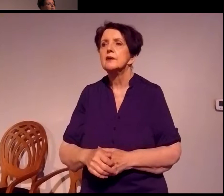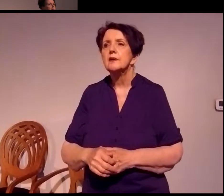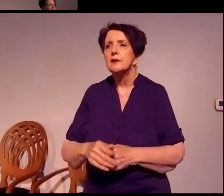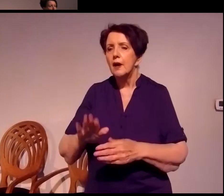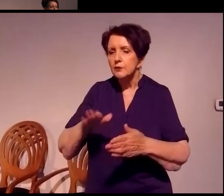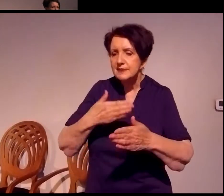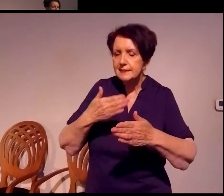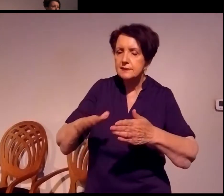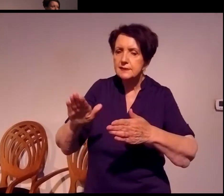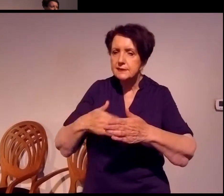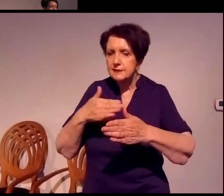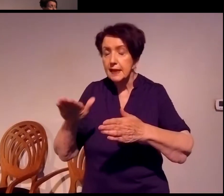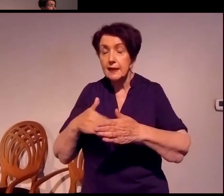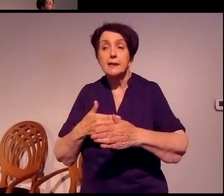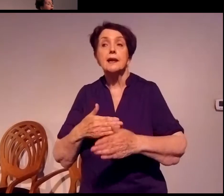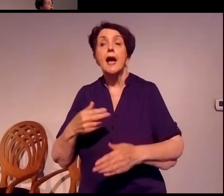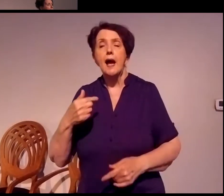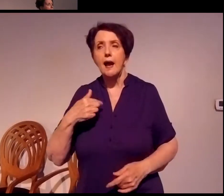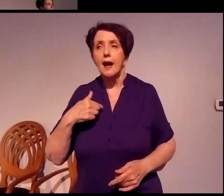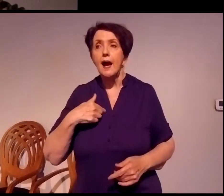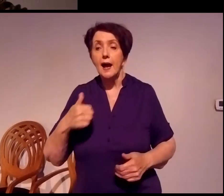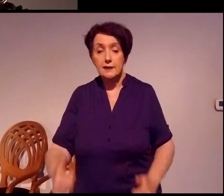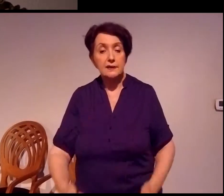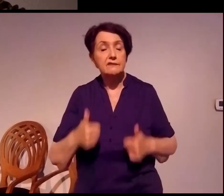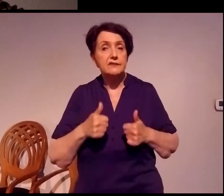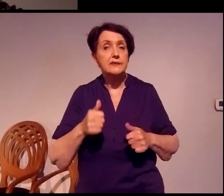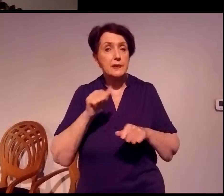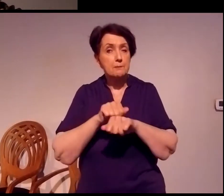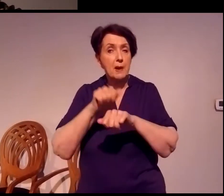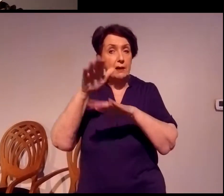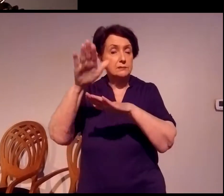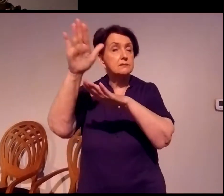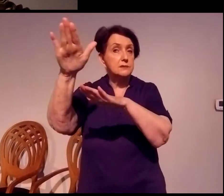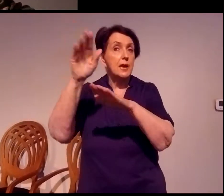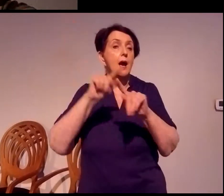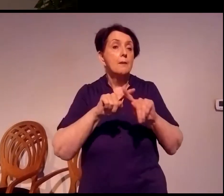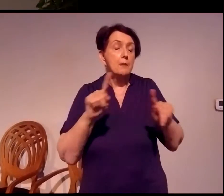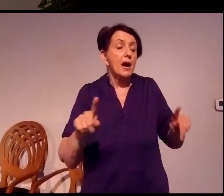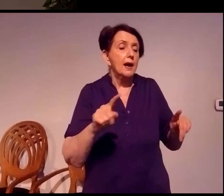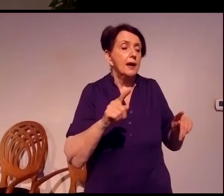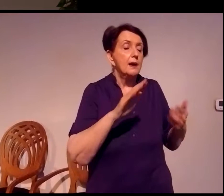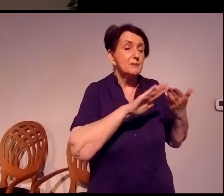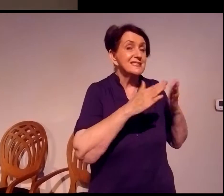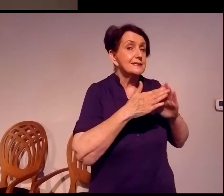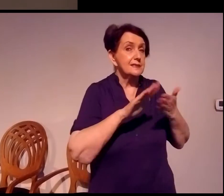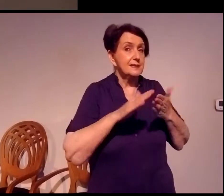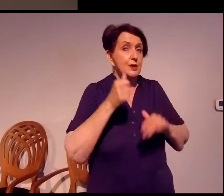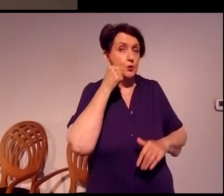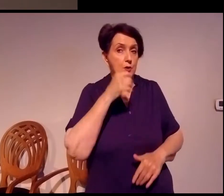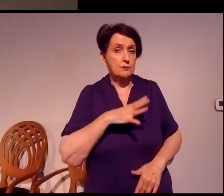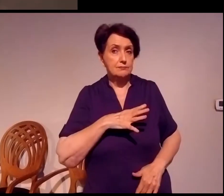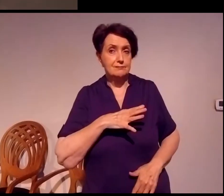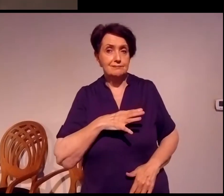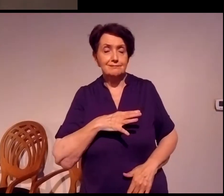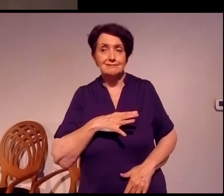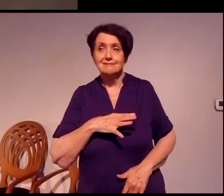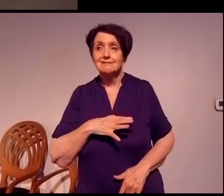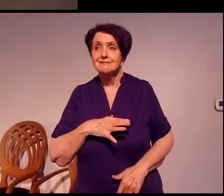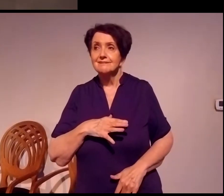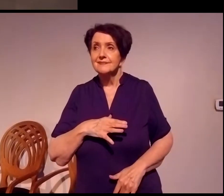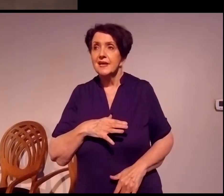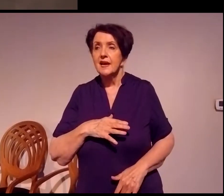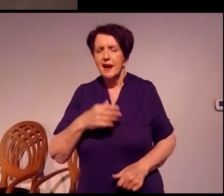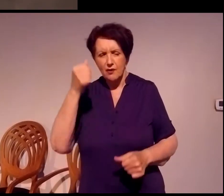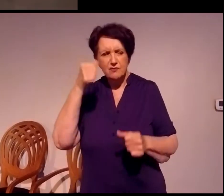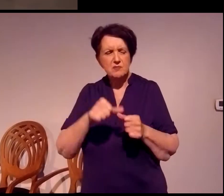day. Now, I live in the mountains, but believe me, I'm a city girl. And so I remember, I